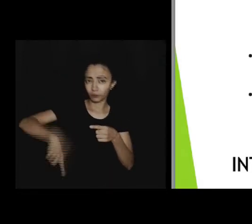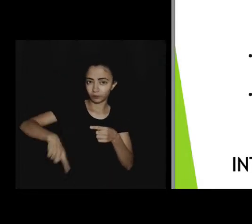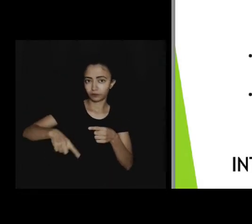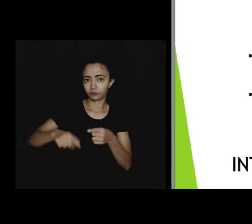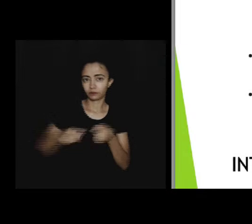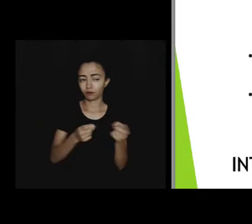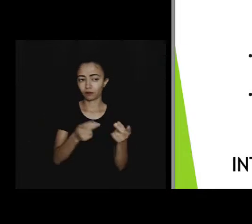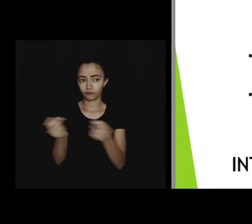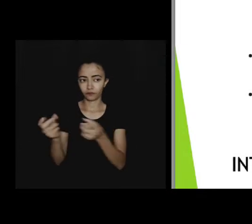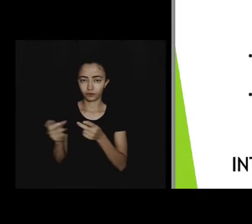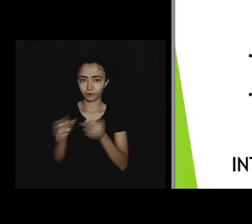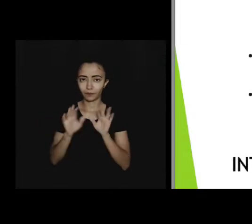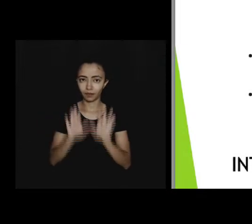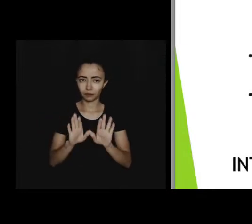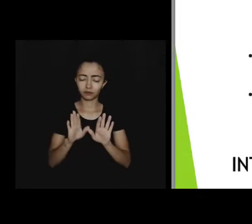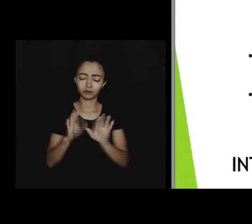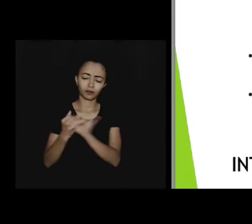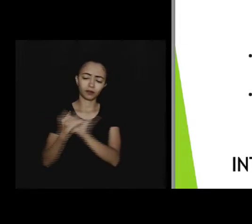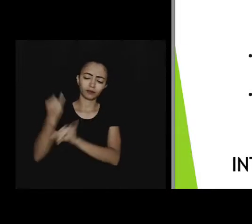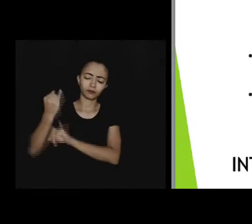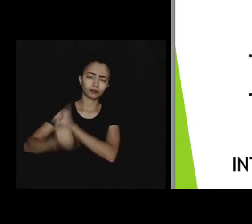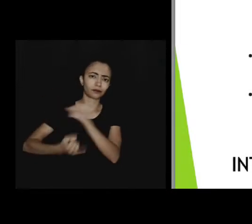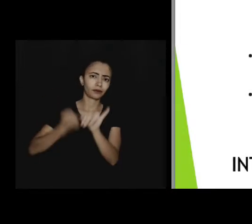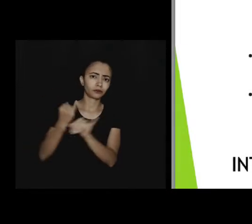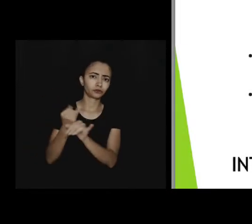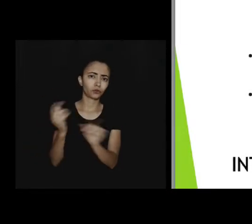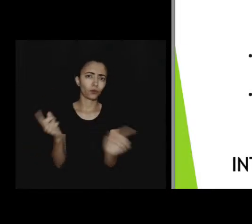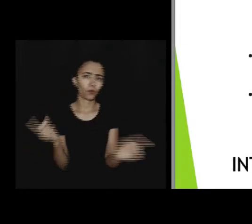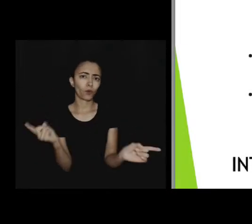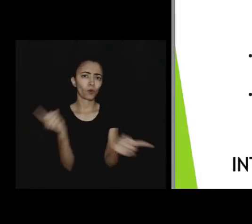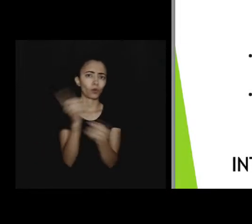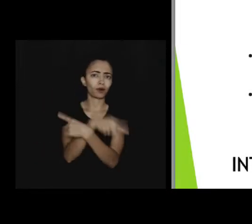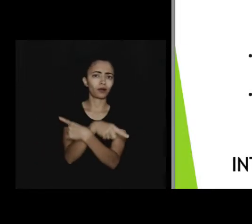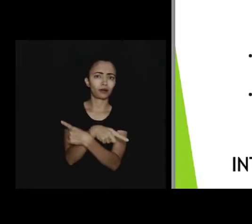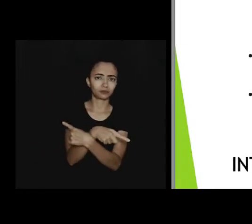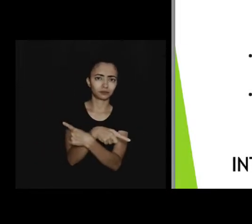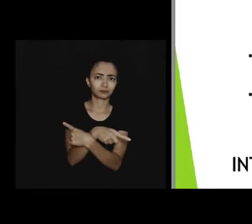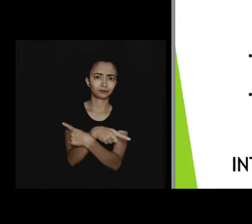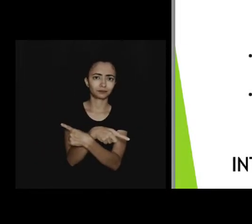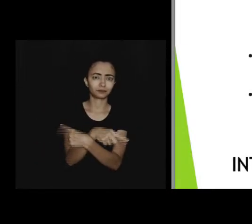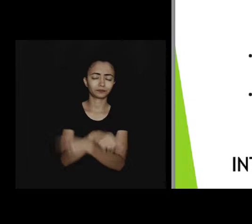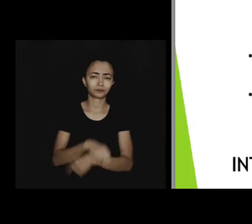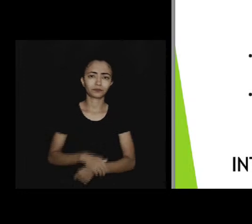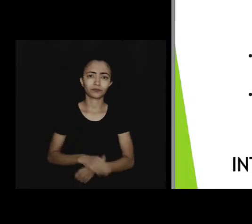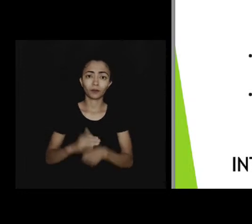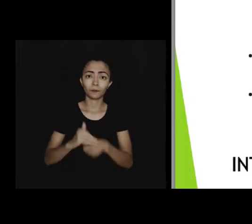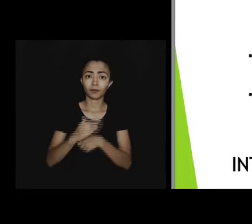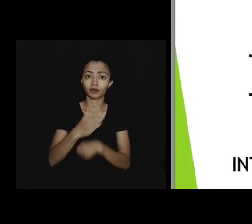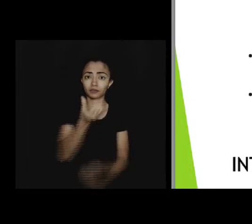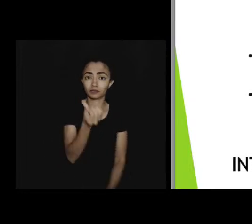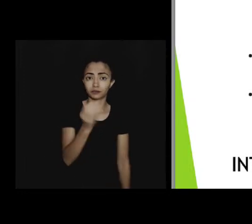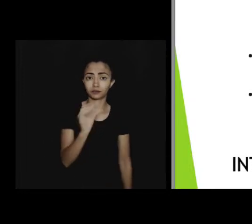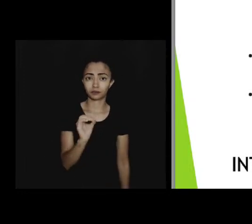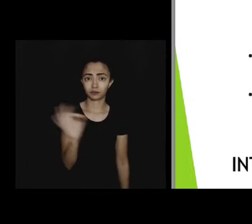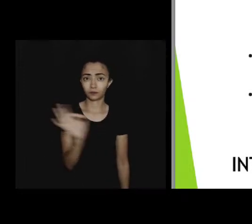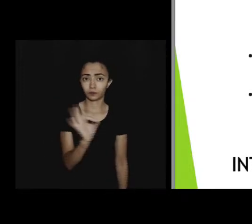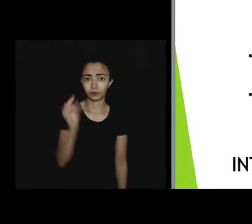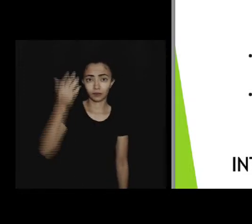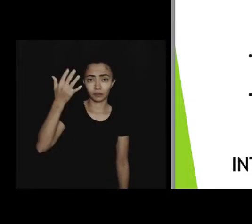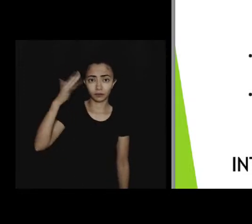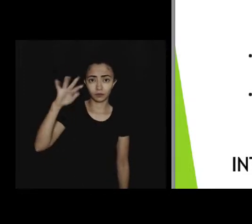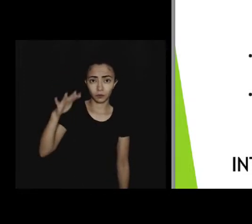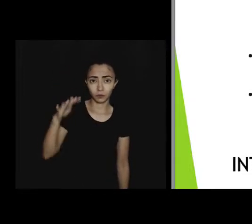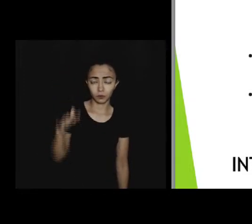the products are totally prohibited. In the internet, it was the opposite. So over 60% of the